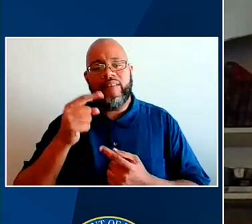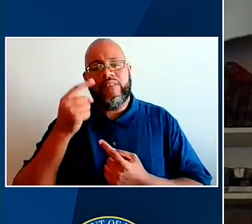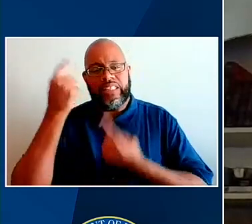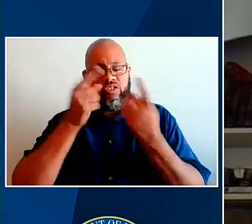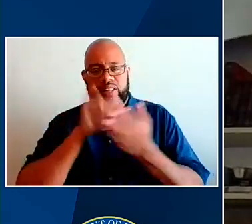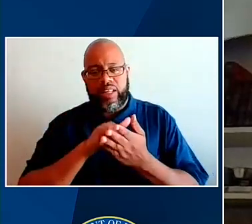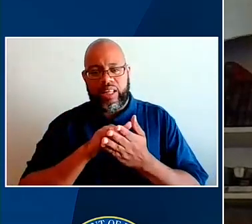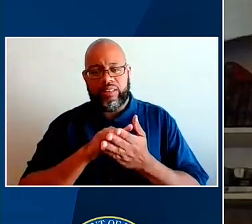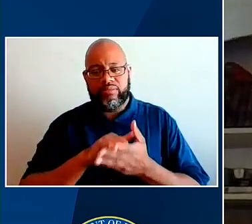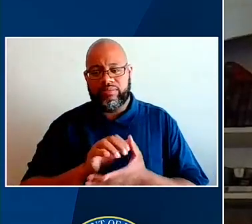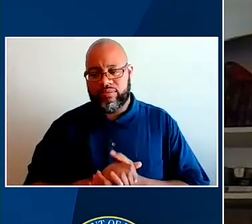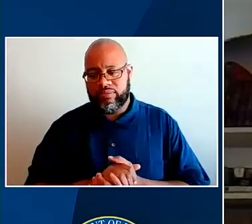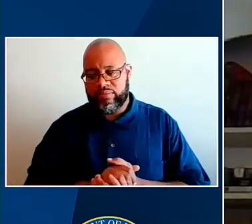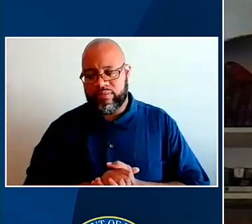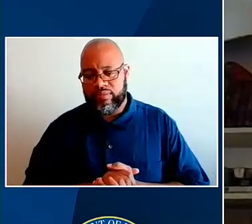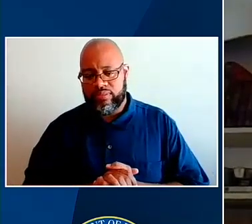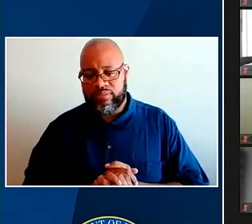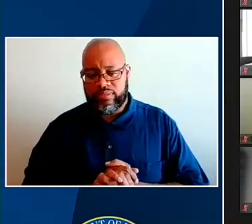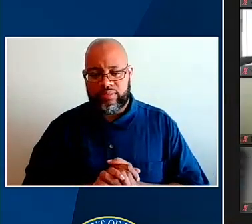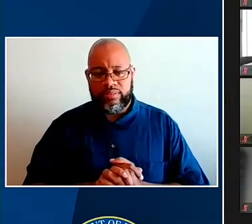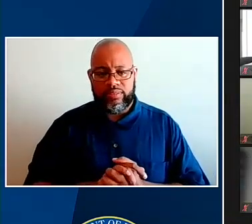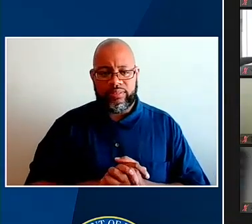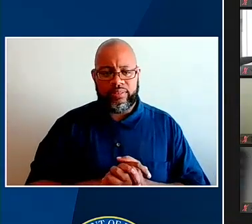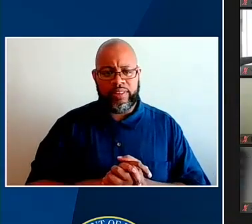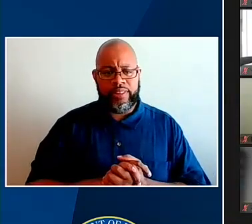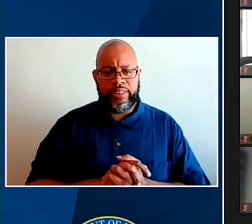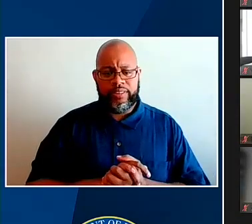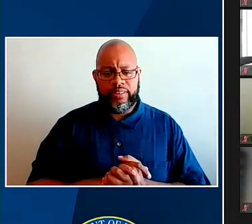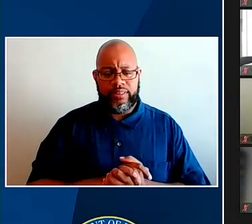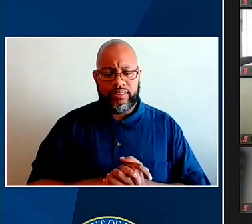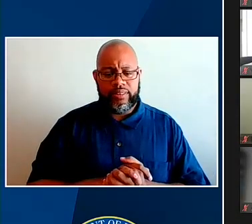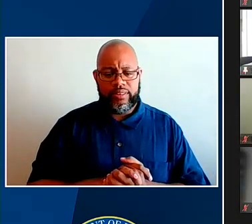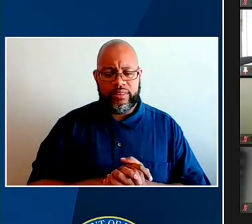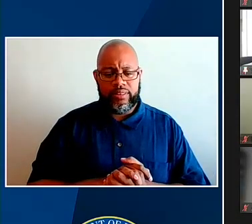we'll take that back and think on that, and we'll try to get you a better answer tomorrow.